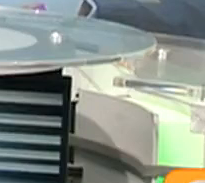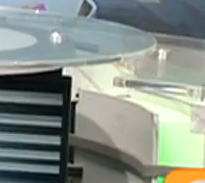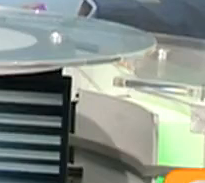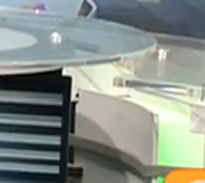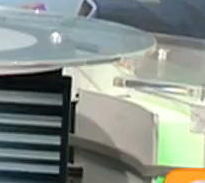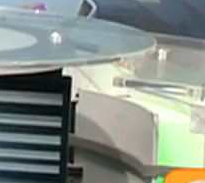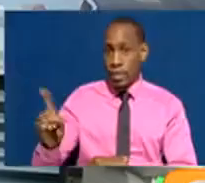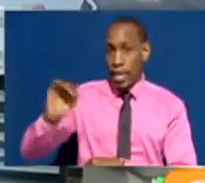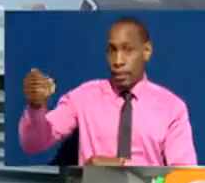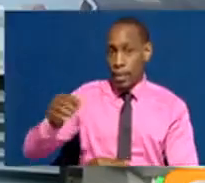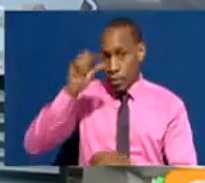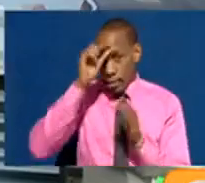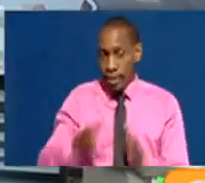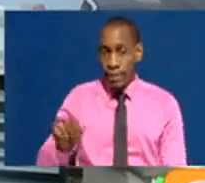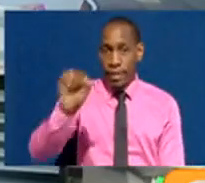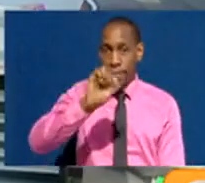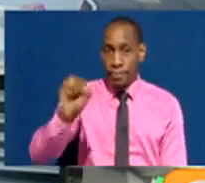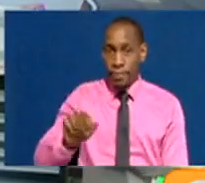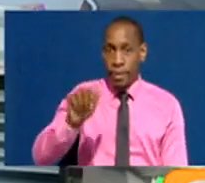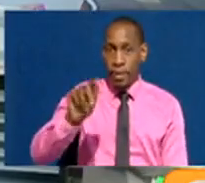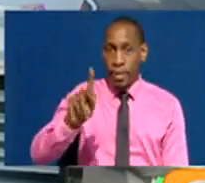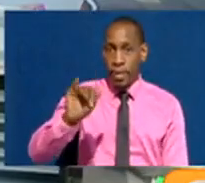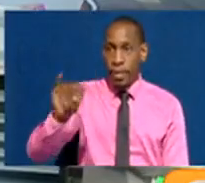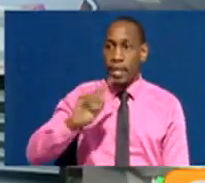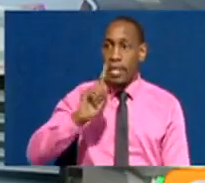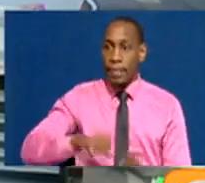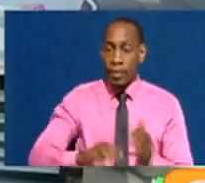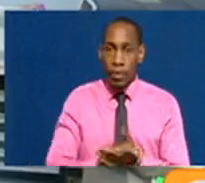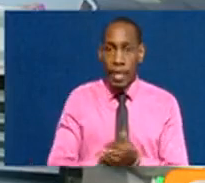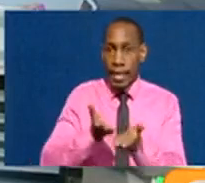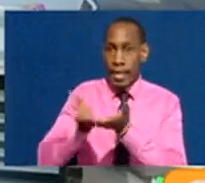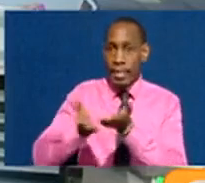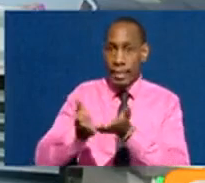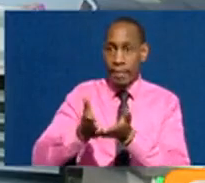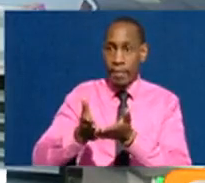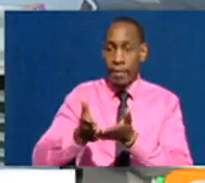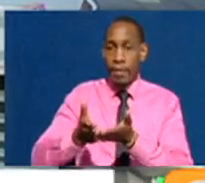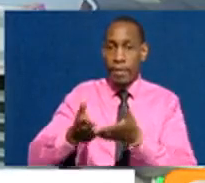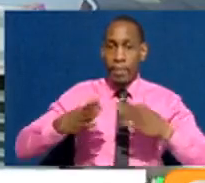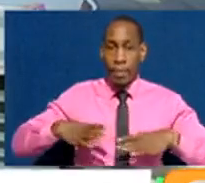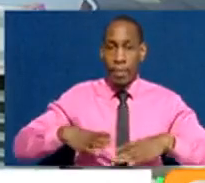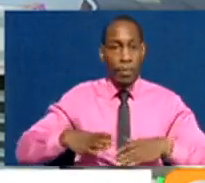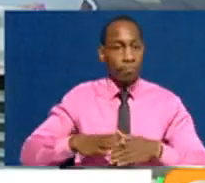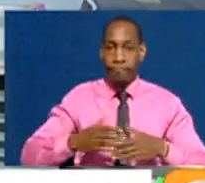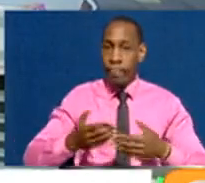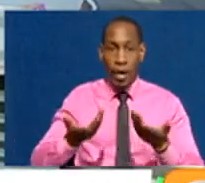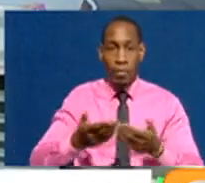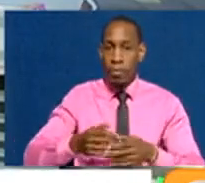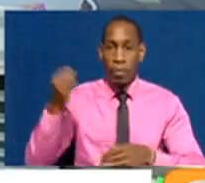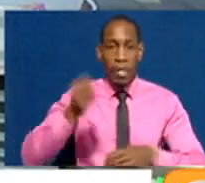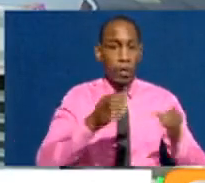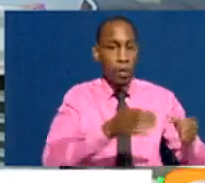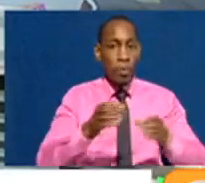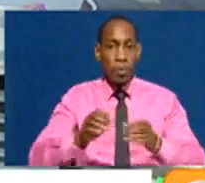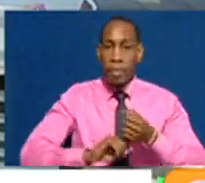begin with Nairobi County Governor Johnson Sakaja, who says he will serve residents irrespective of their